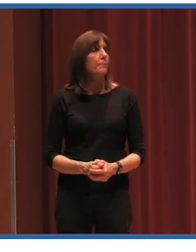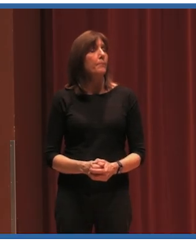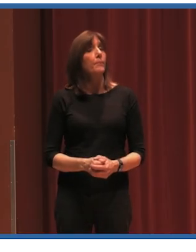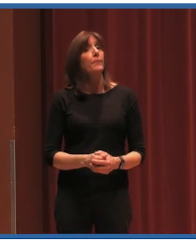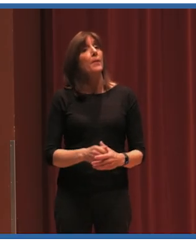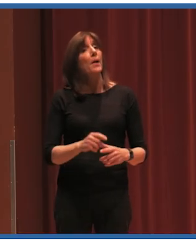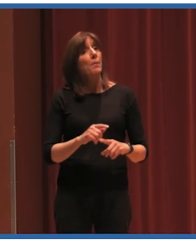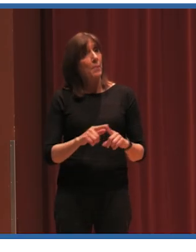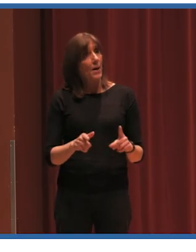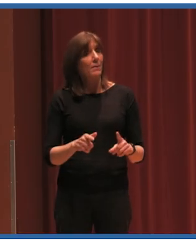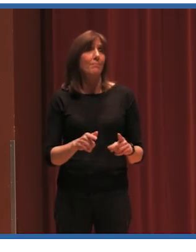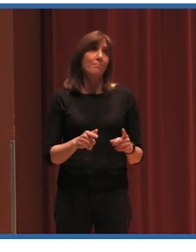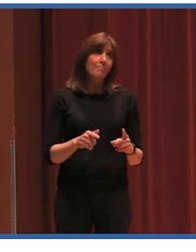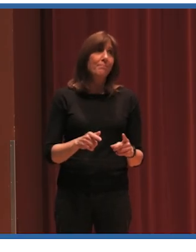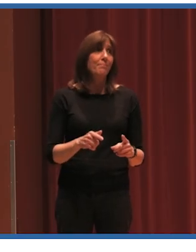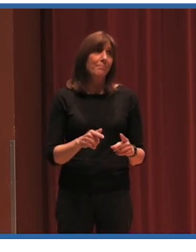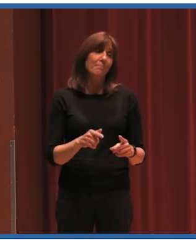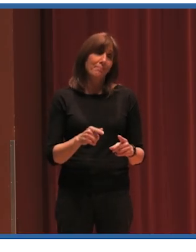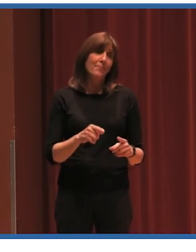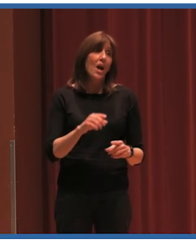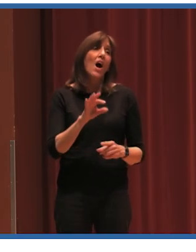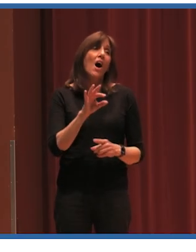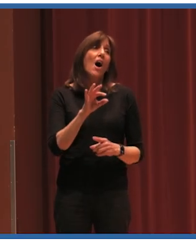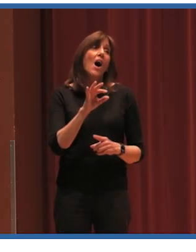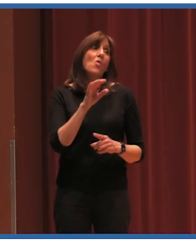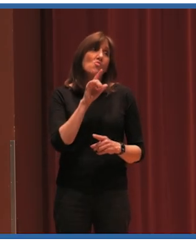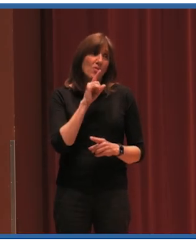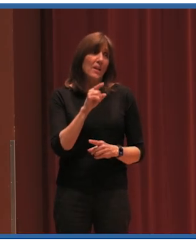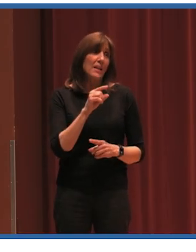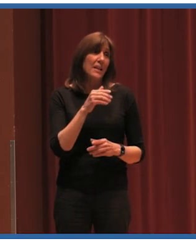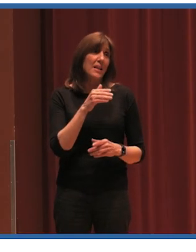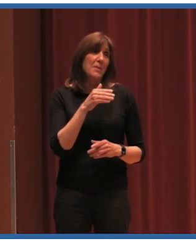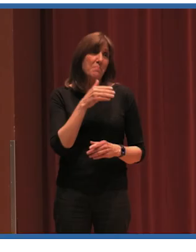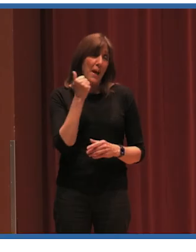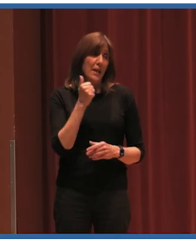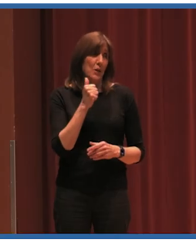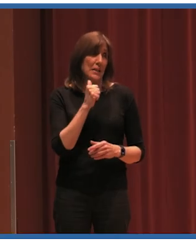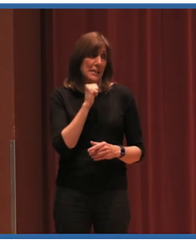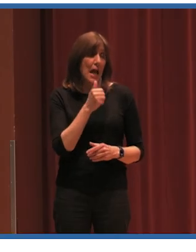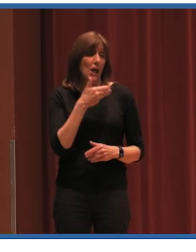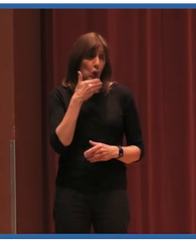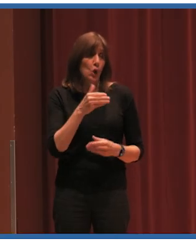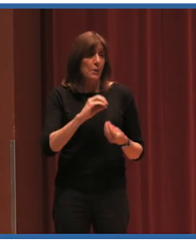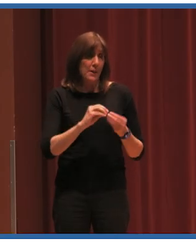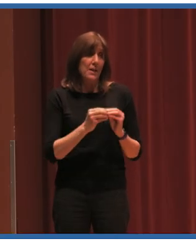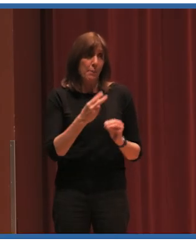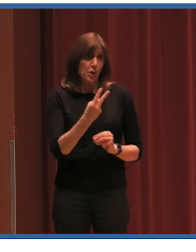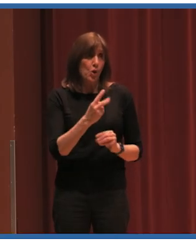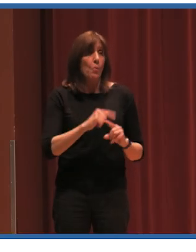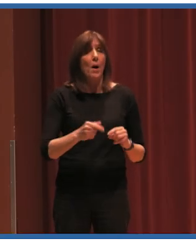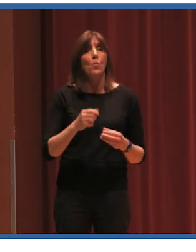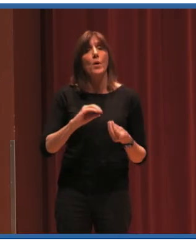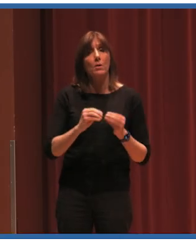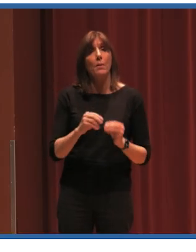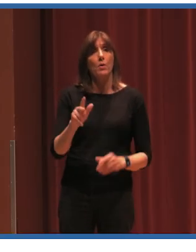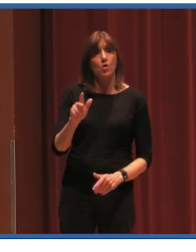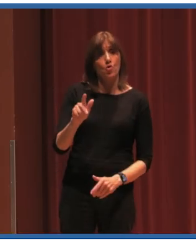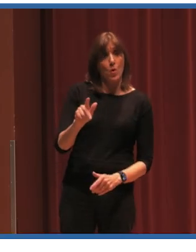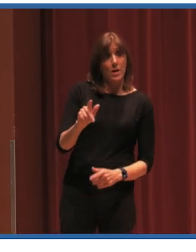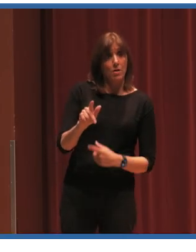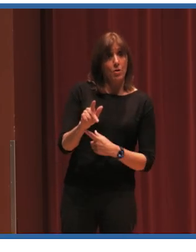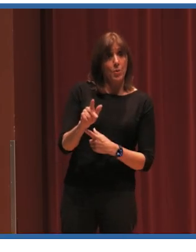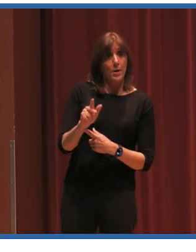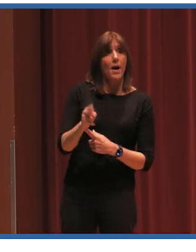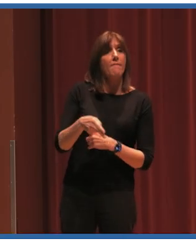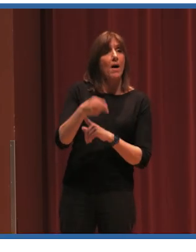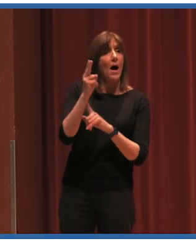Fortunately, I say that word just because it's best not to be number 2. We are number 23 in terms of having the